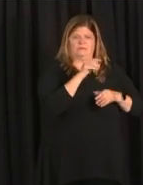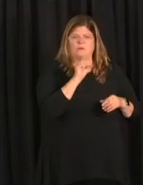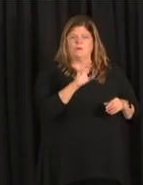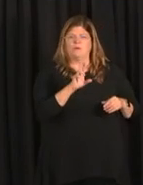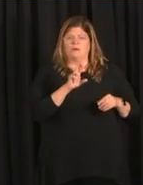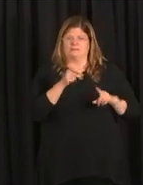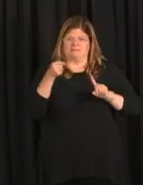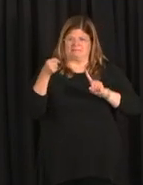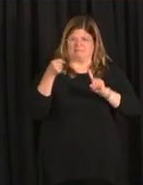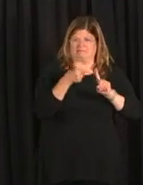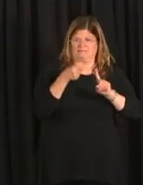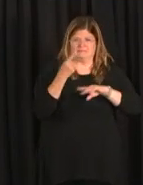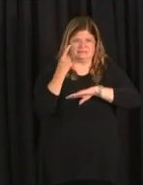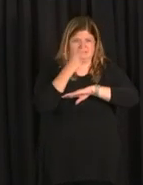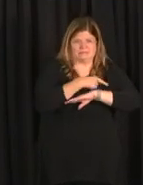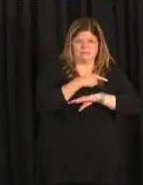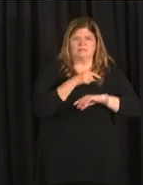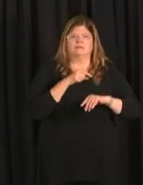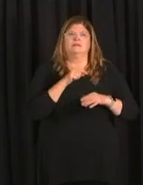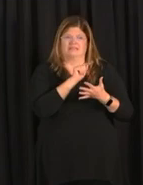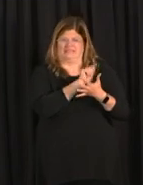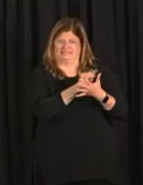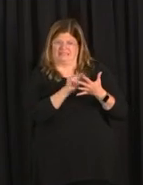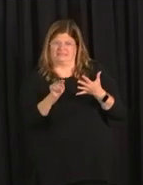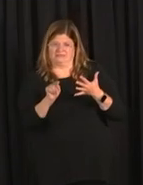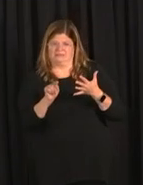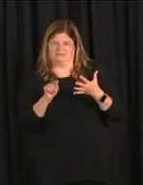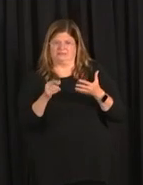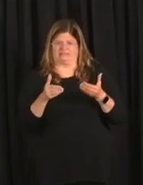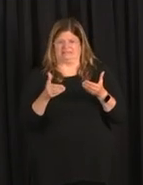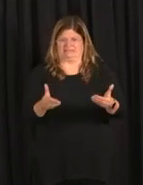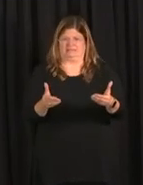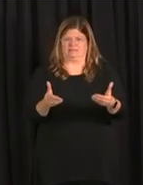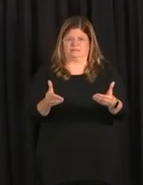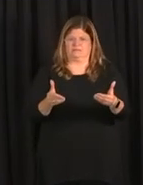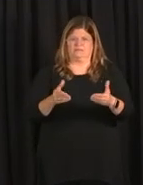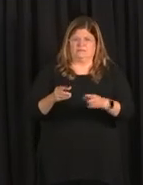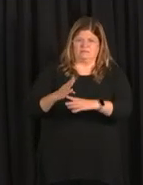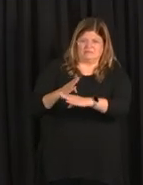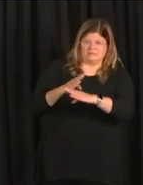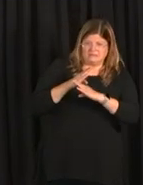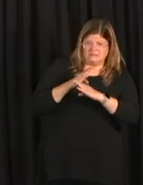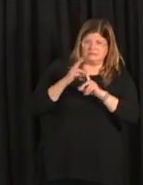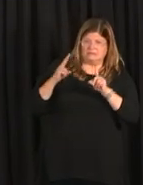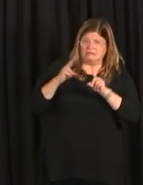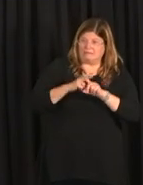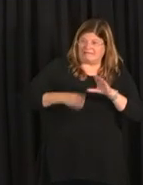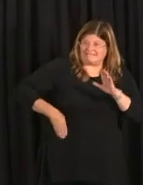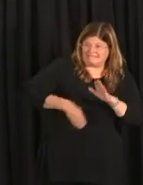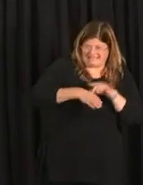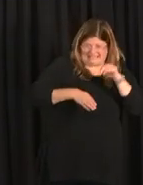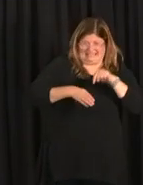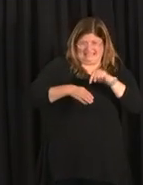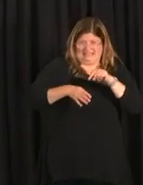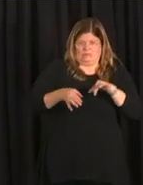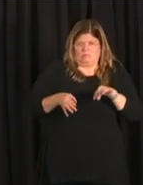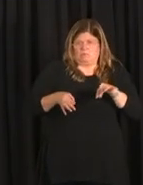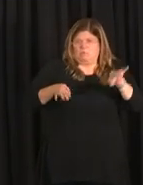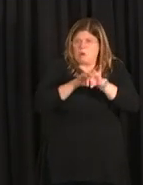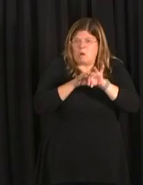An example of that would be, for instance, right now the prohibition on filing any eviction cases in landlord-tenant court.